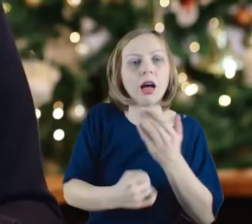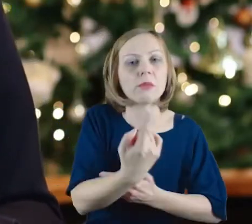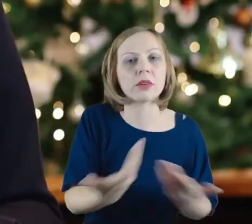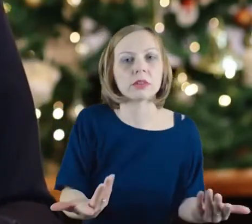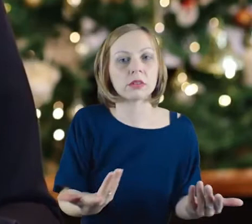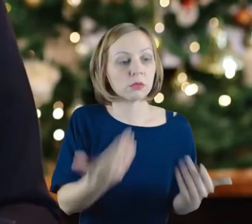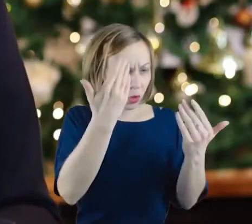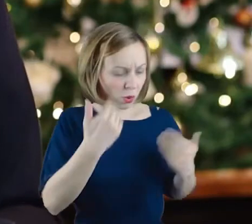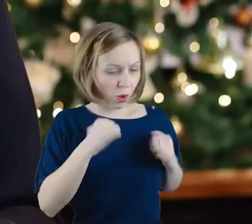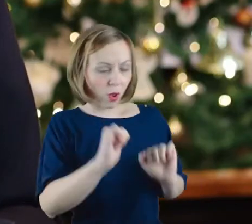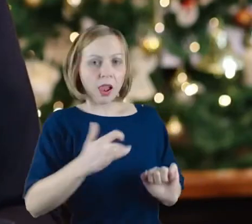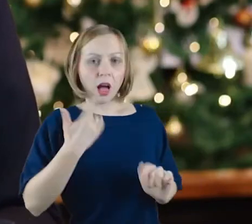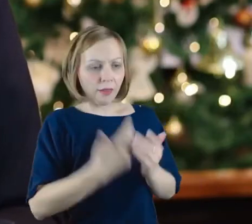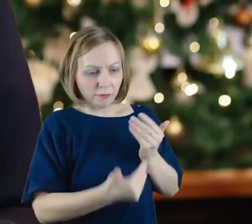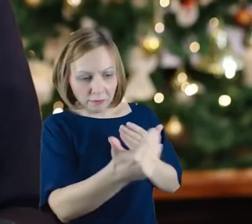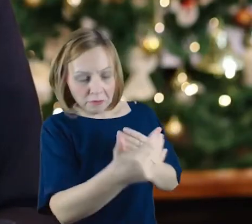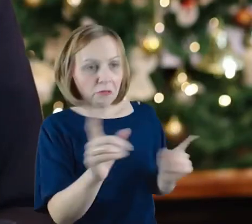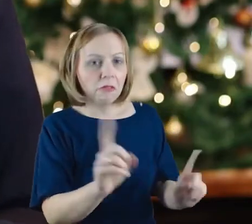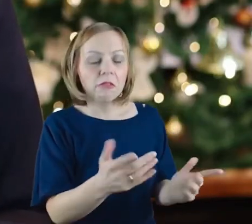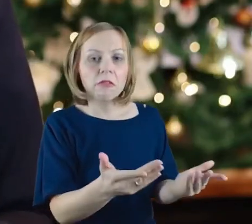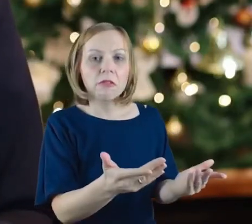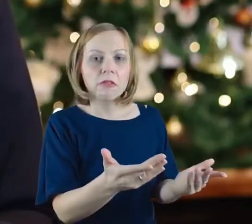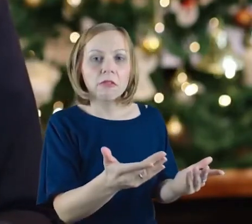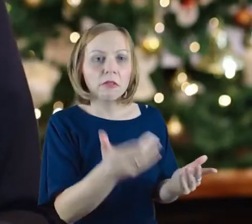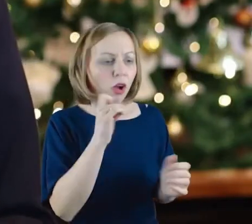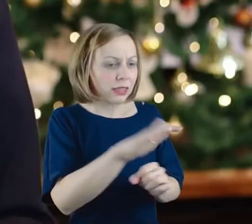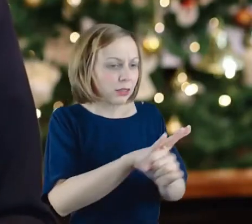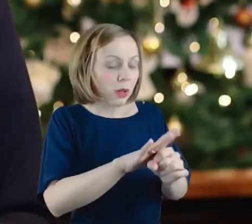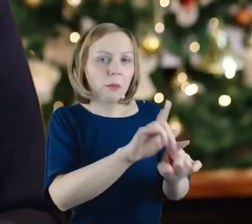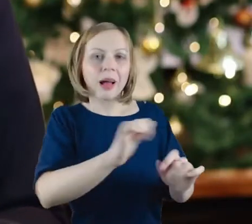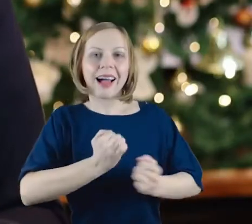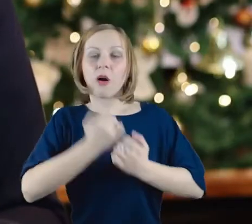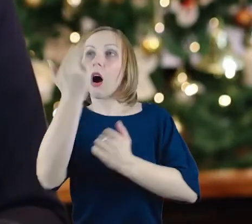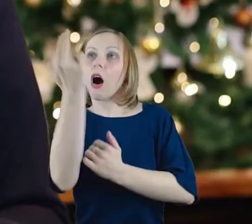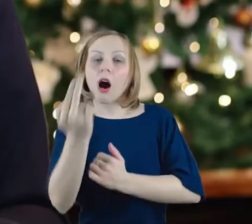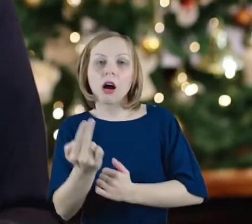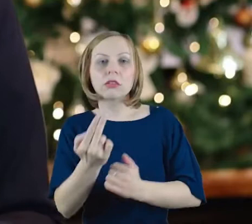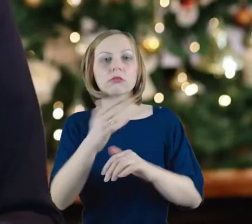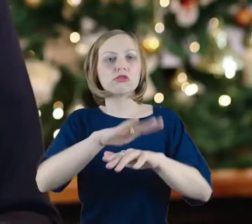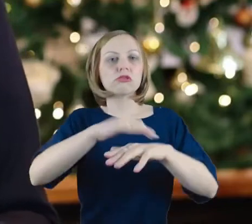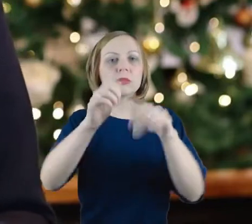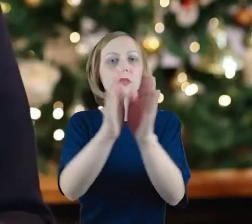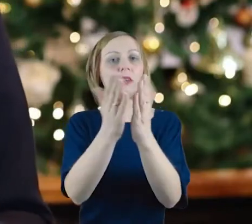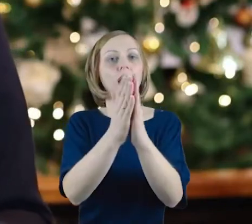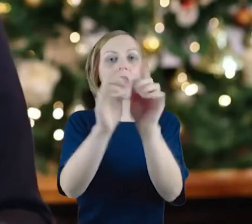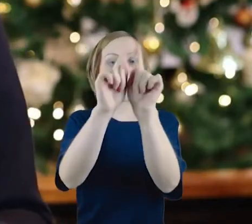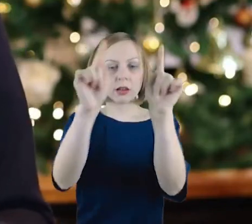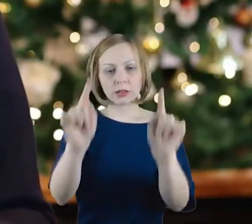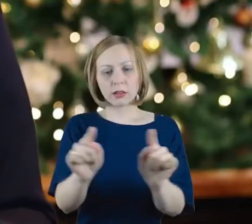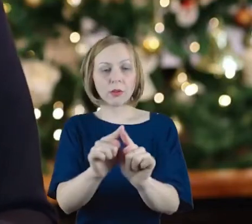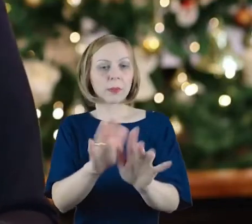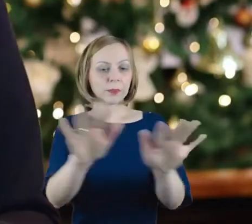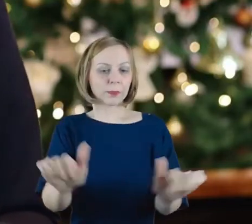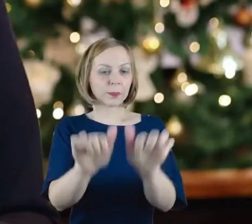know that much about her situation, but so much of our art and our Christmas cards show her living in a perfectly neat